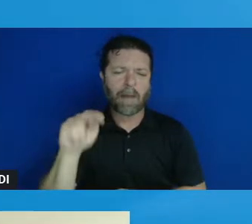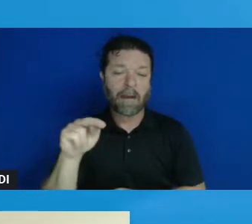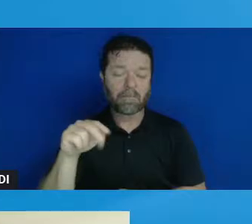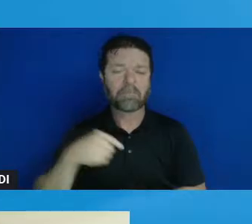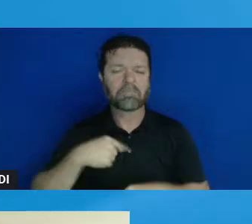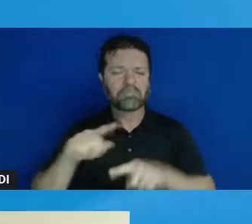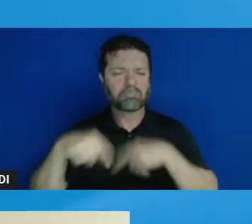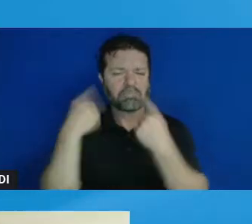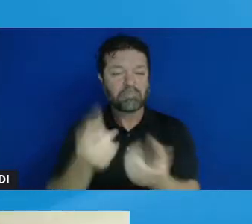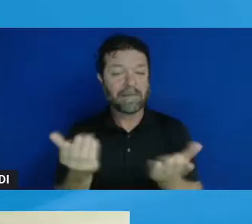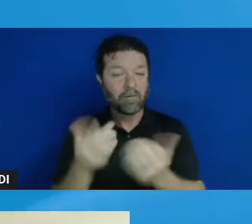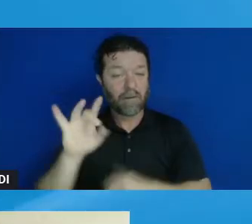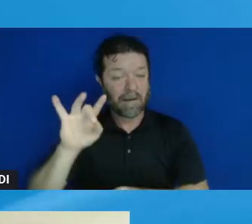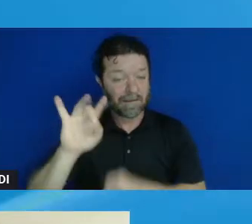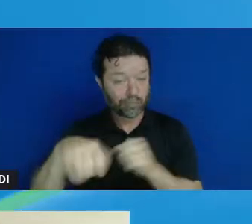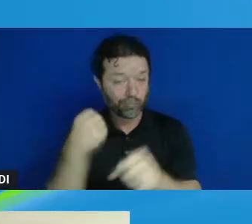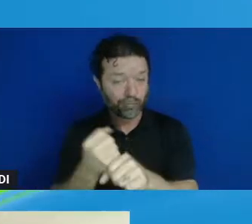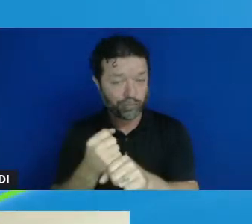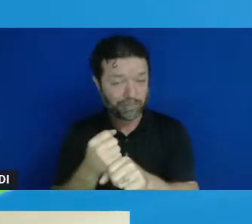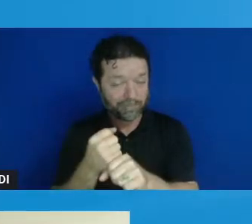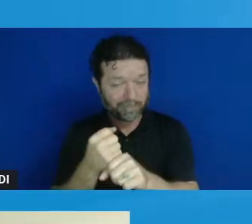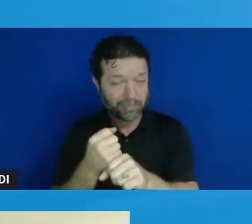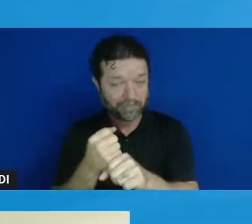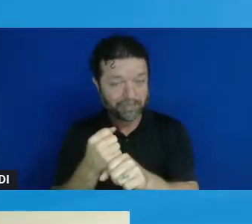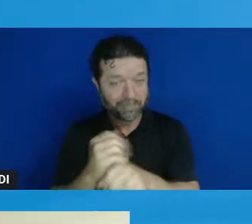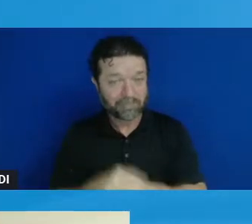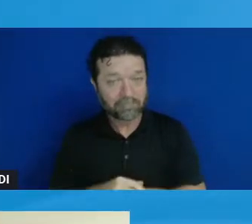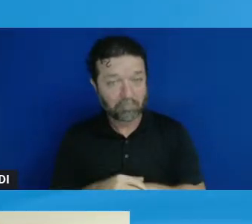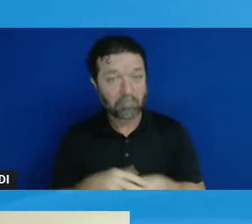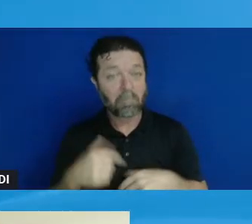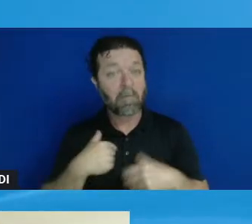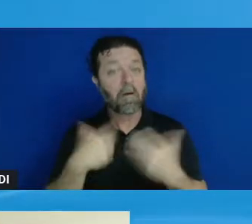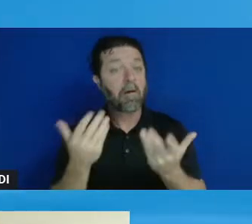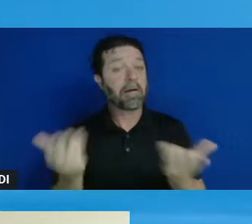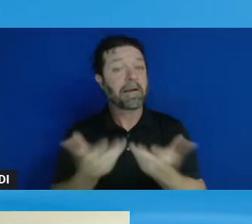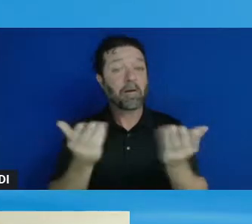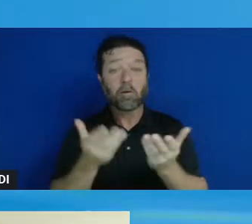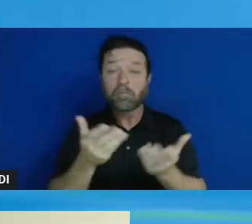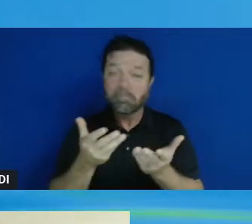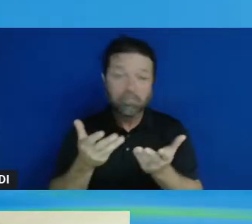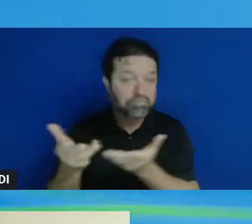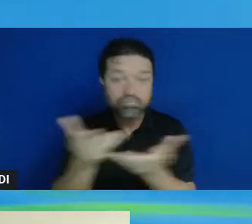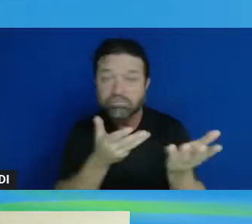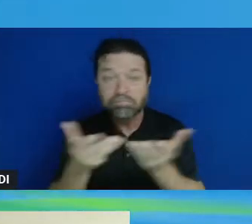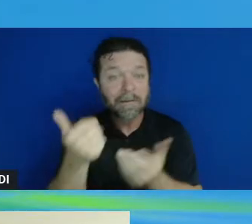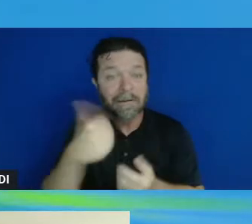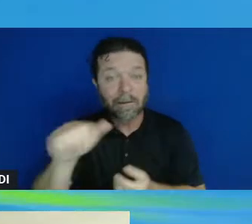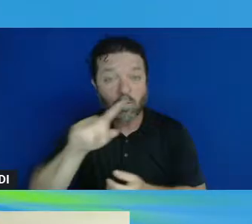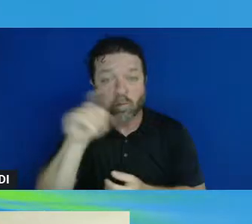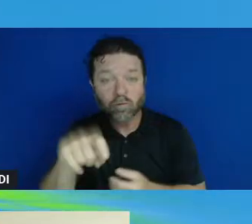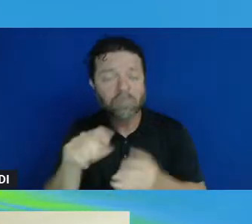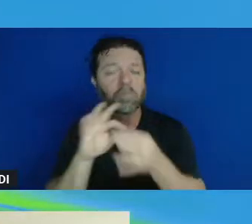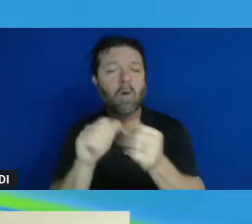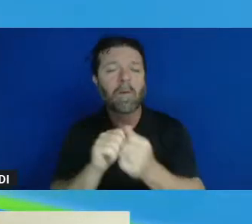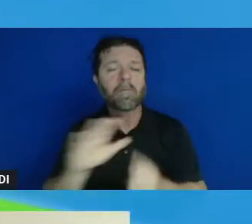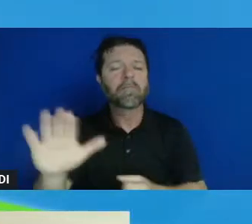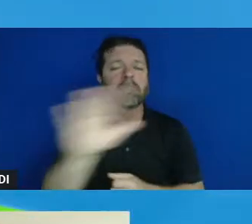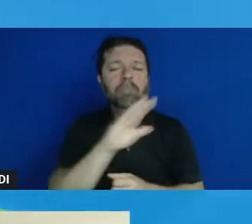now. And yeah, I'll be here to help with any questions regarding your office setup.